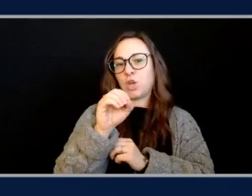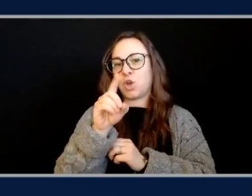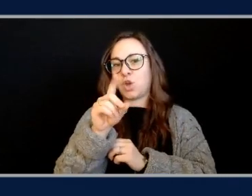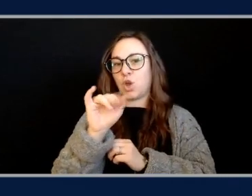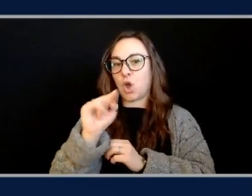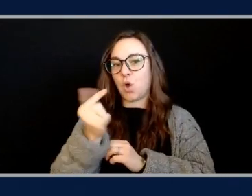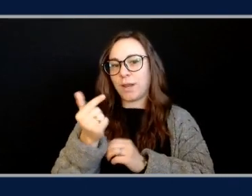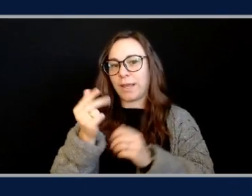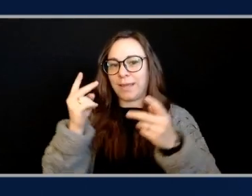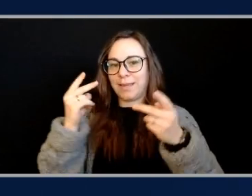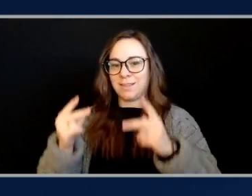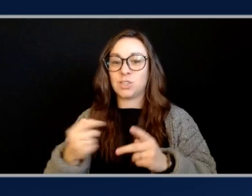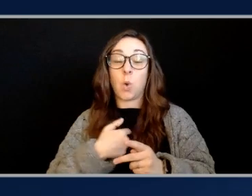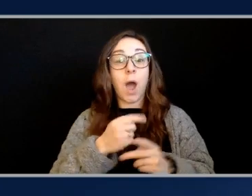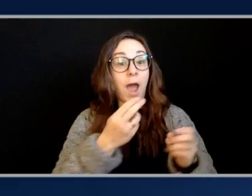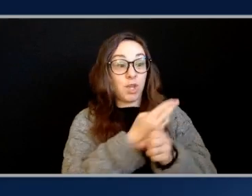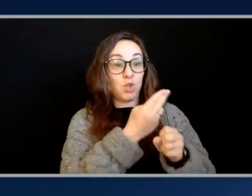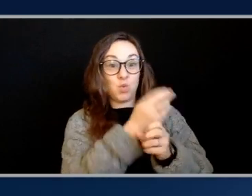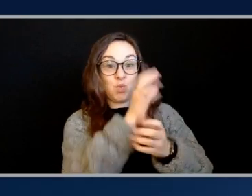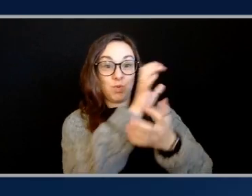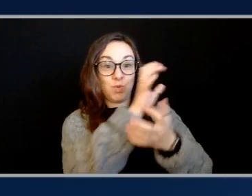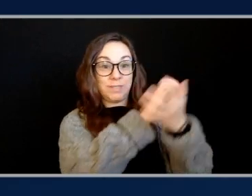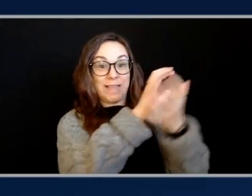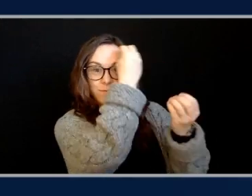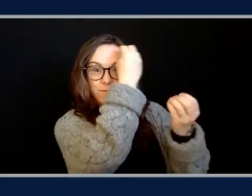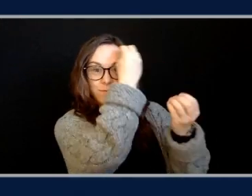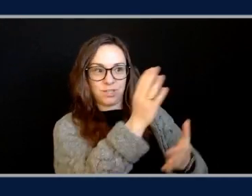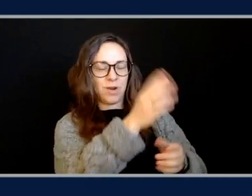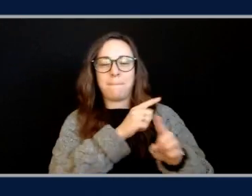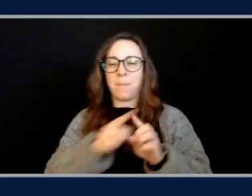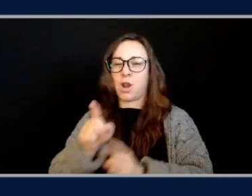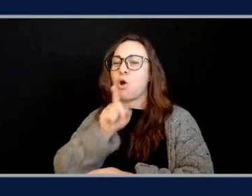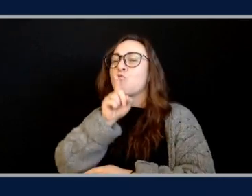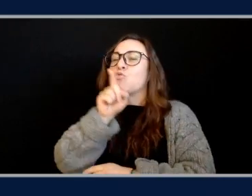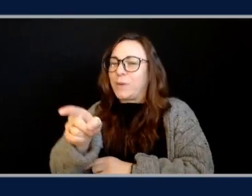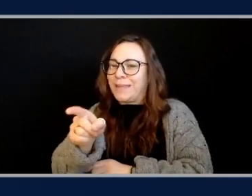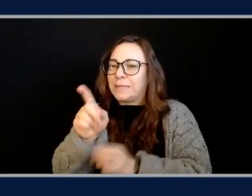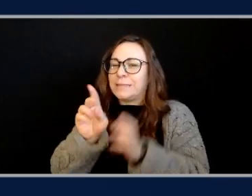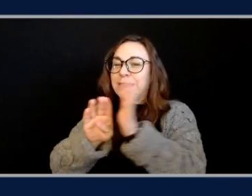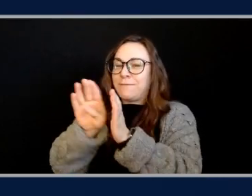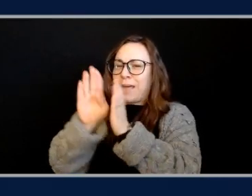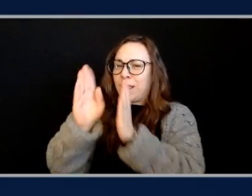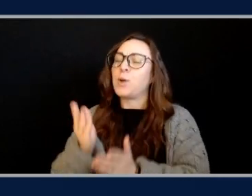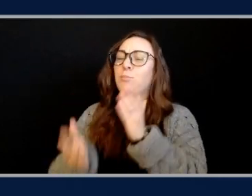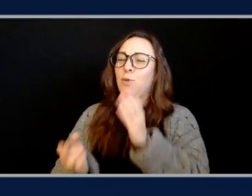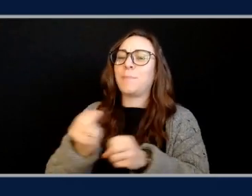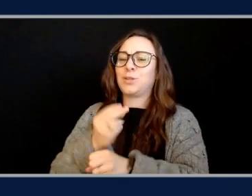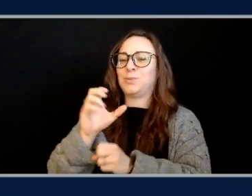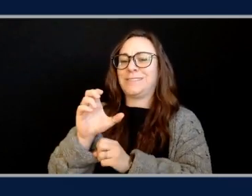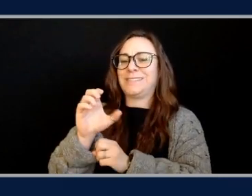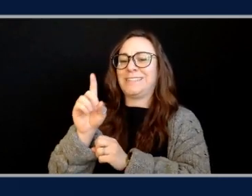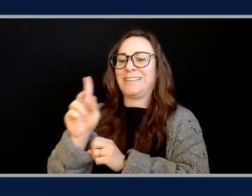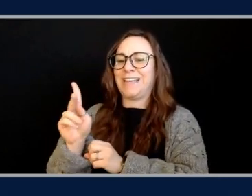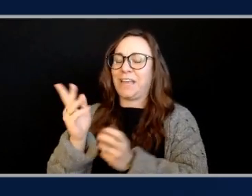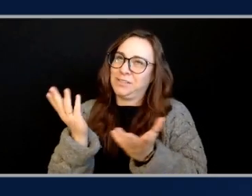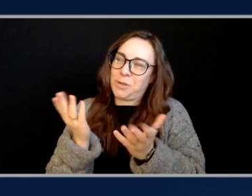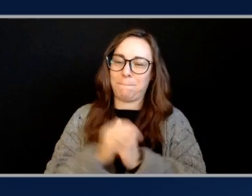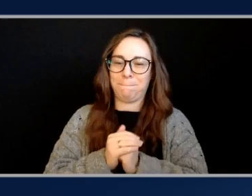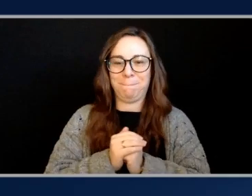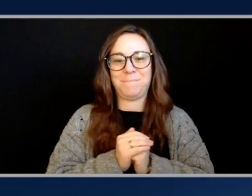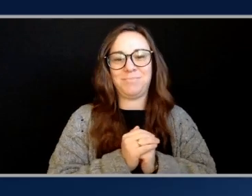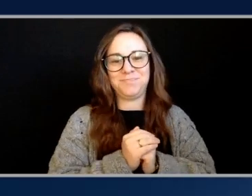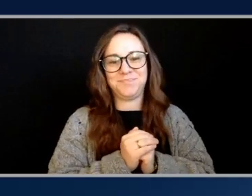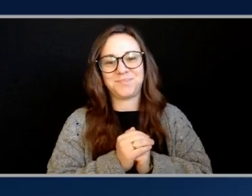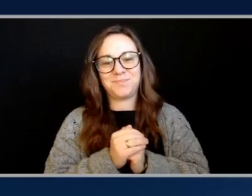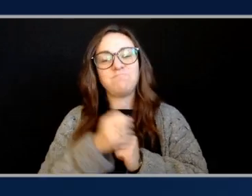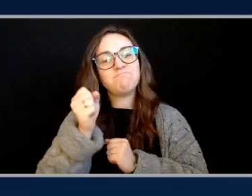straight, but a real developer would probably use CDK. So you guys are probably on the way there. Yeah. I mean, it's definitely an area